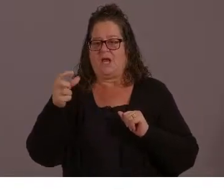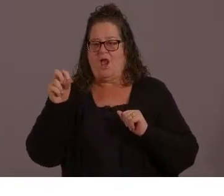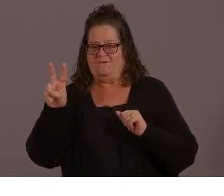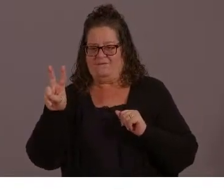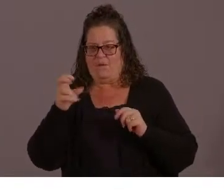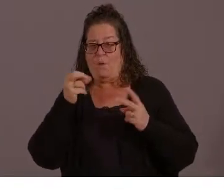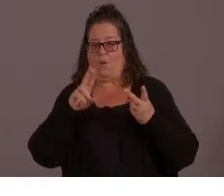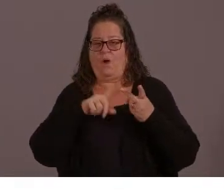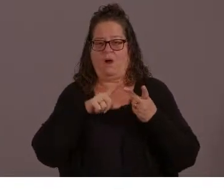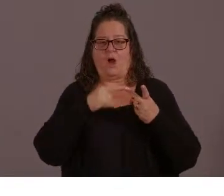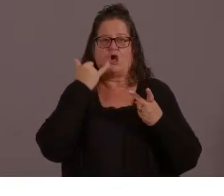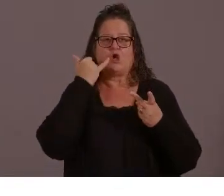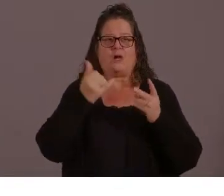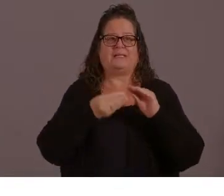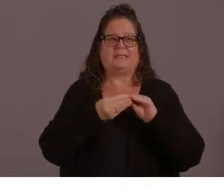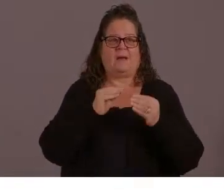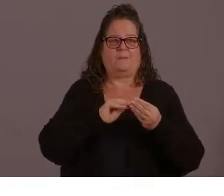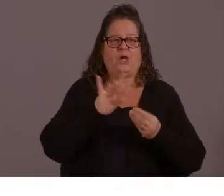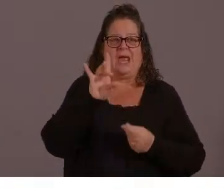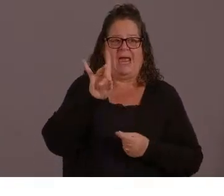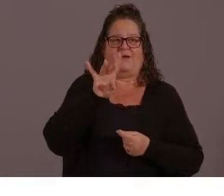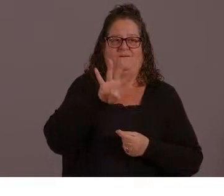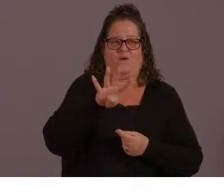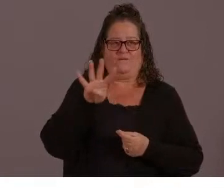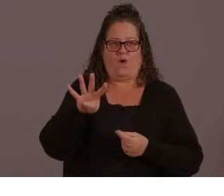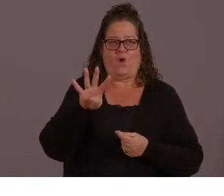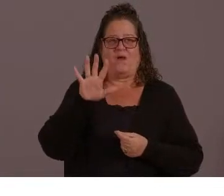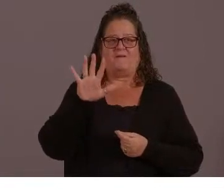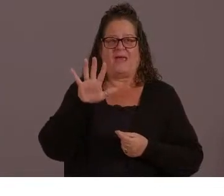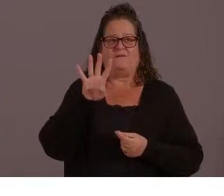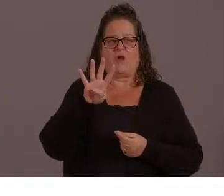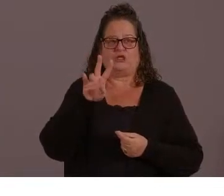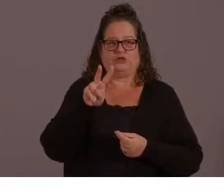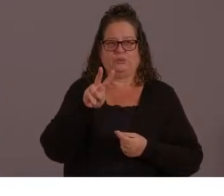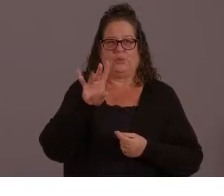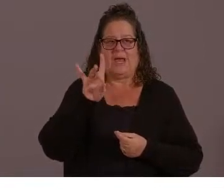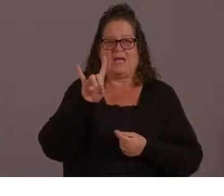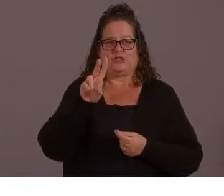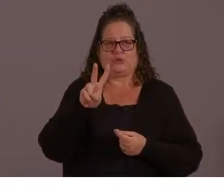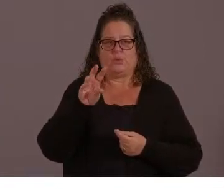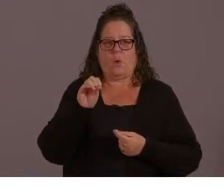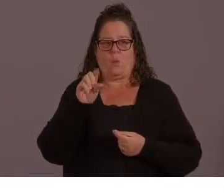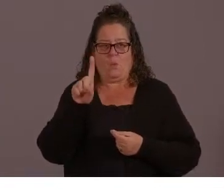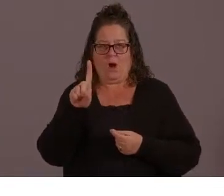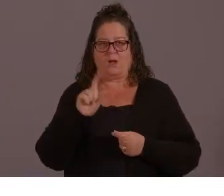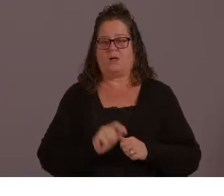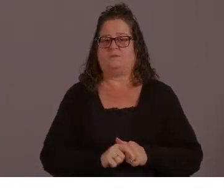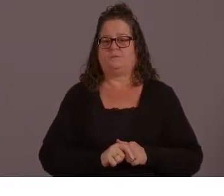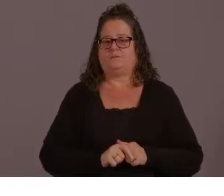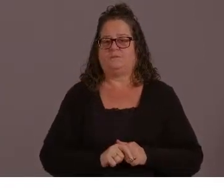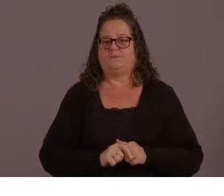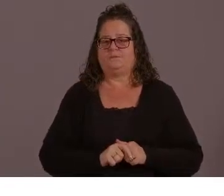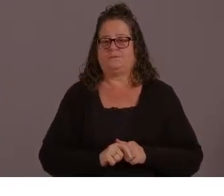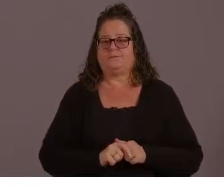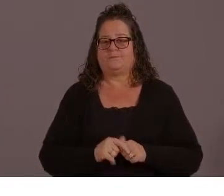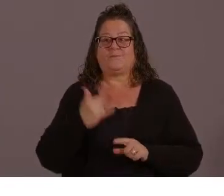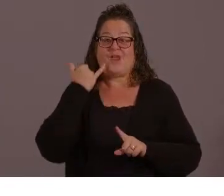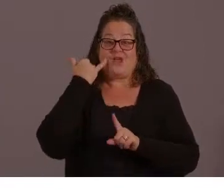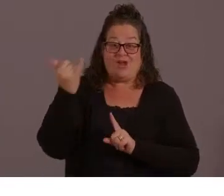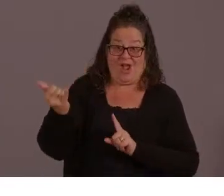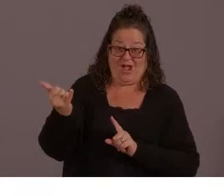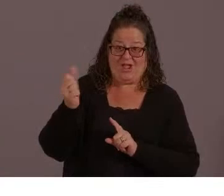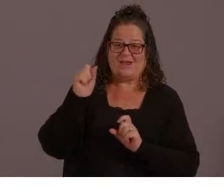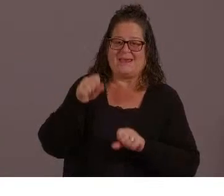844-542-8201, and that will connect you with a live person who can assist you with scheduling an appointment. We continue to open up